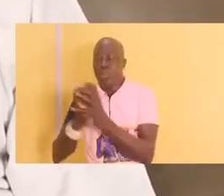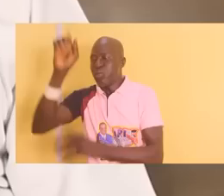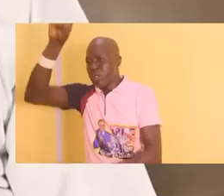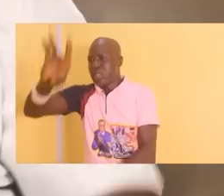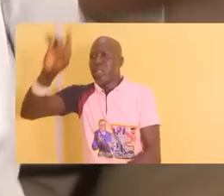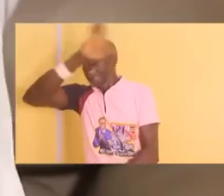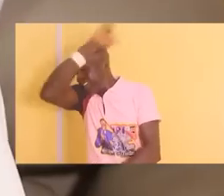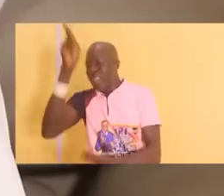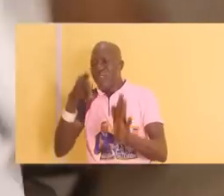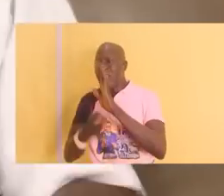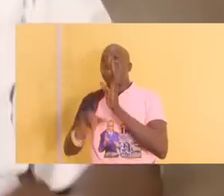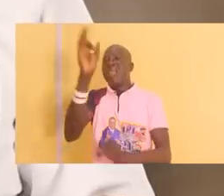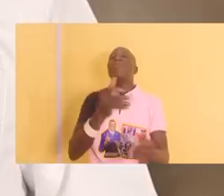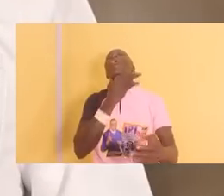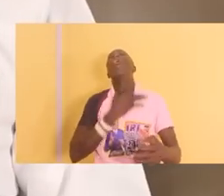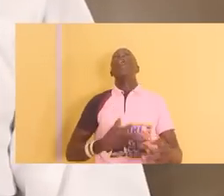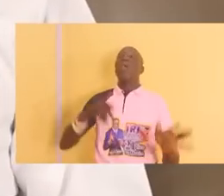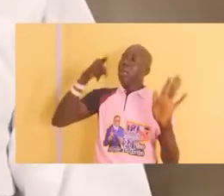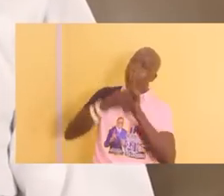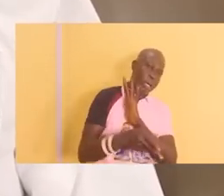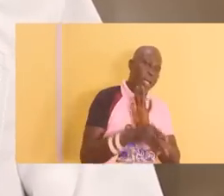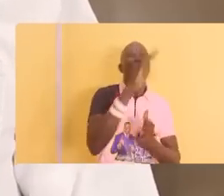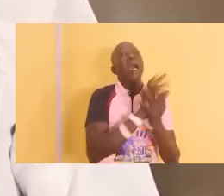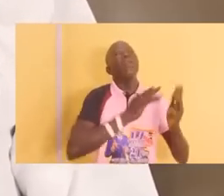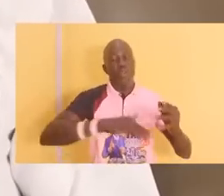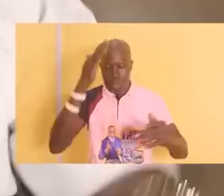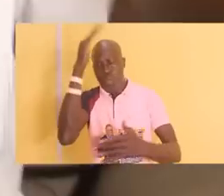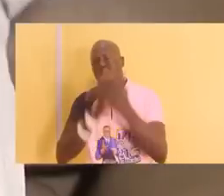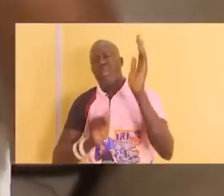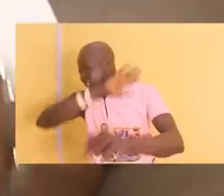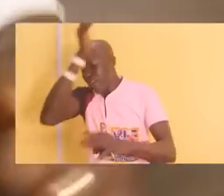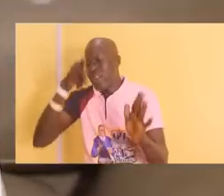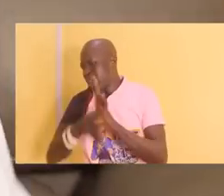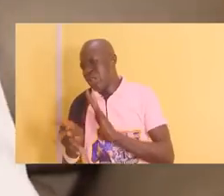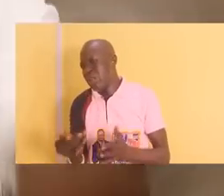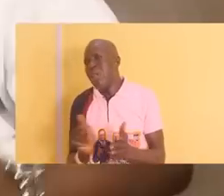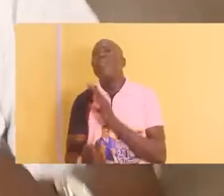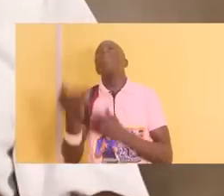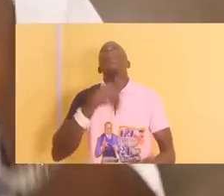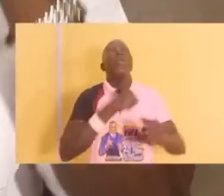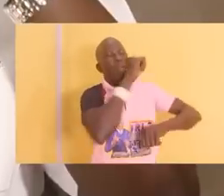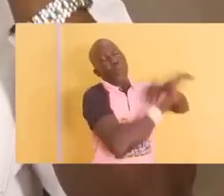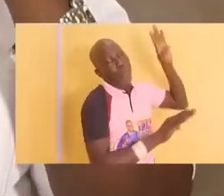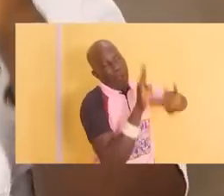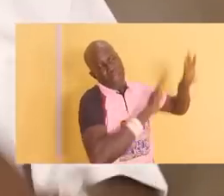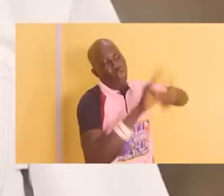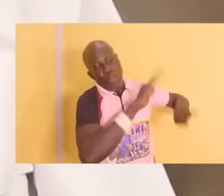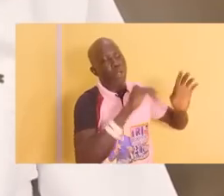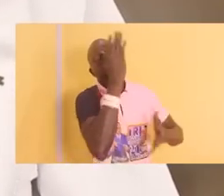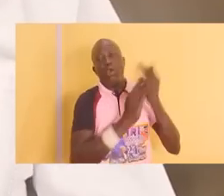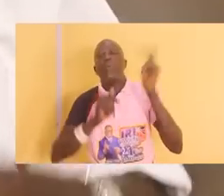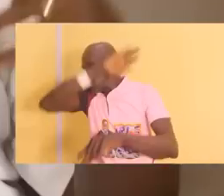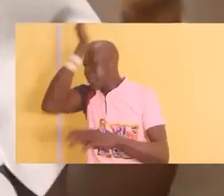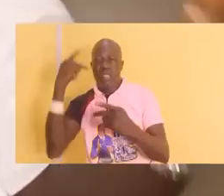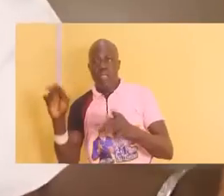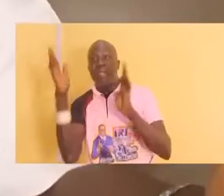Is that the people they will not kill? If everybody is suffering, is that some people that will go back to the way. He passes the message. Oh, now go there.